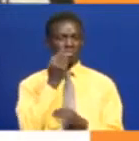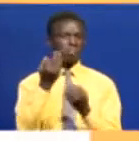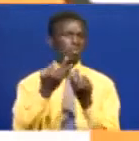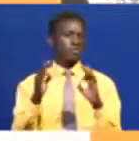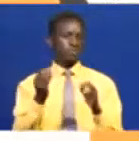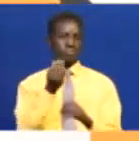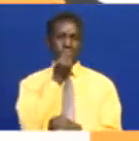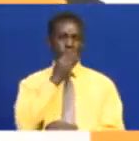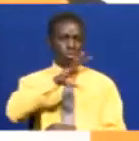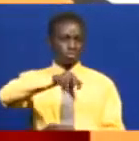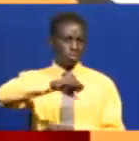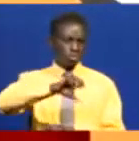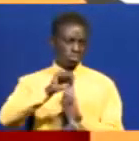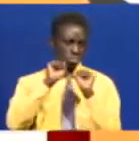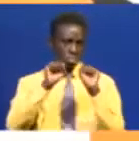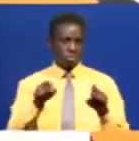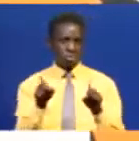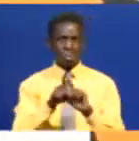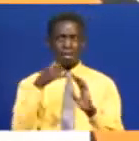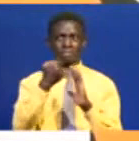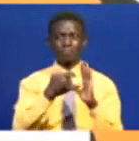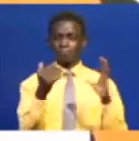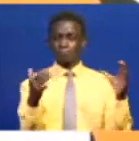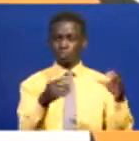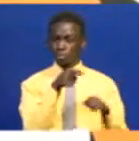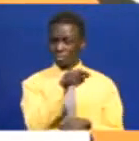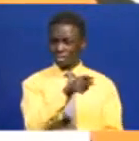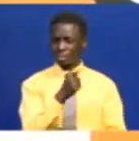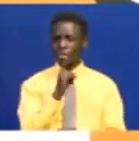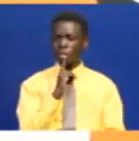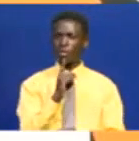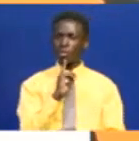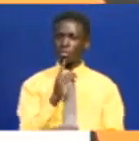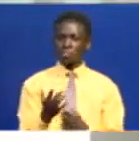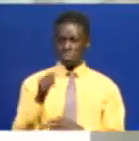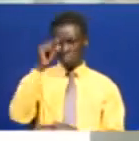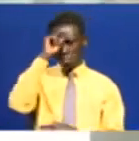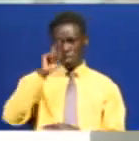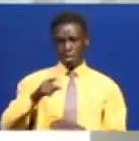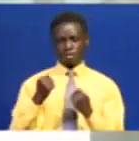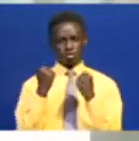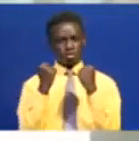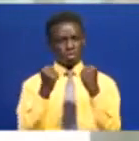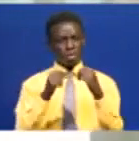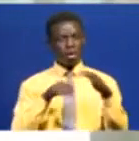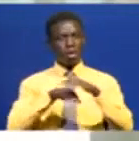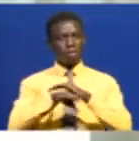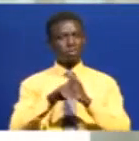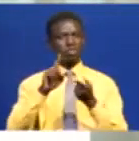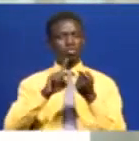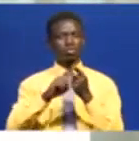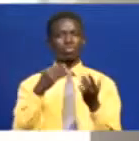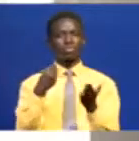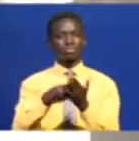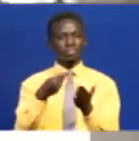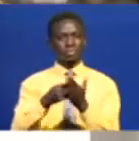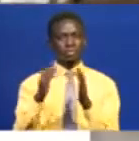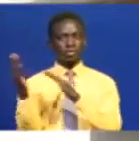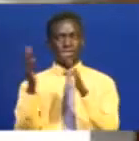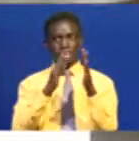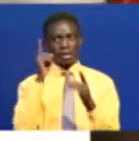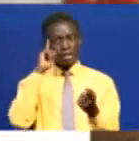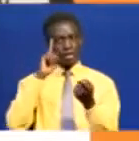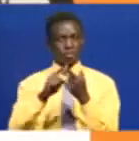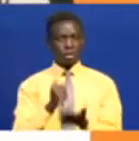us. The industry players want the government to strengthen access to climate finance to bolster the climate resilience of the